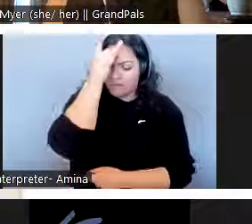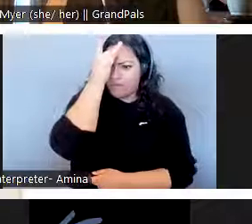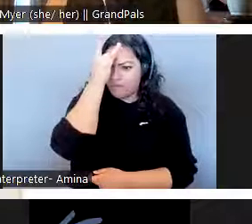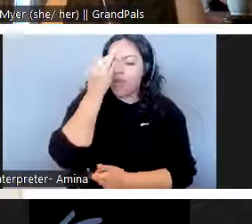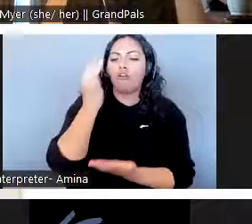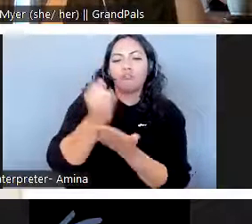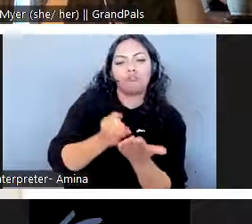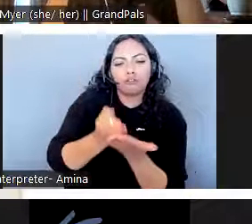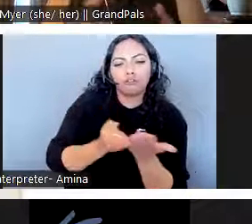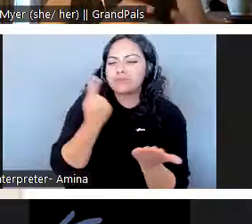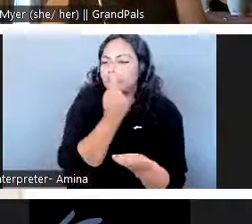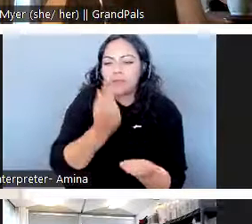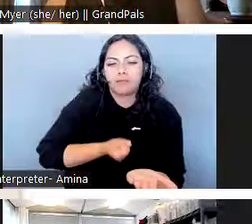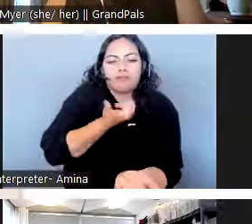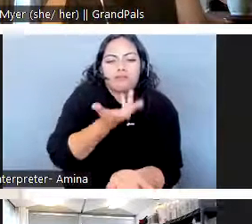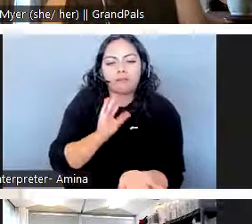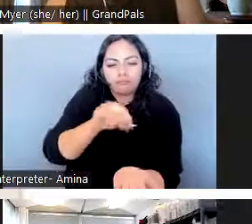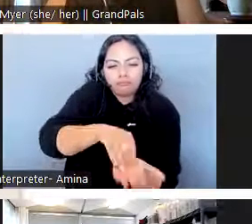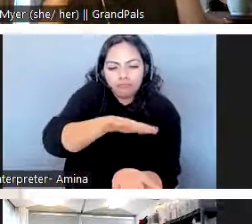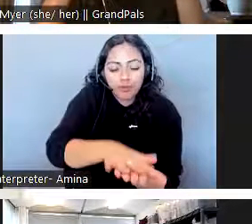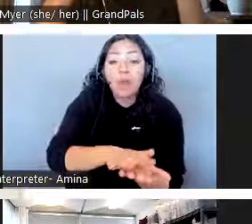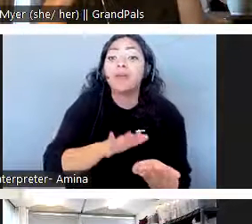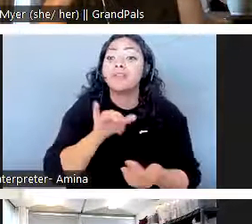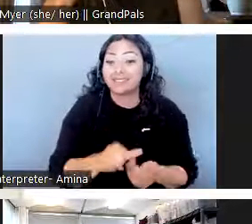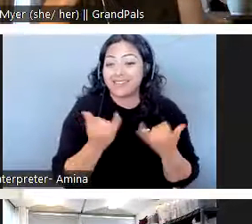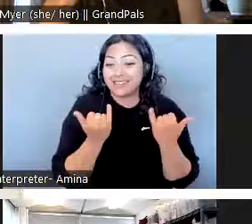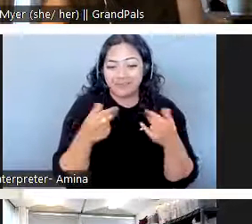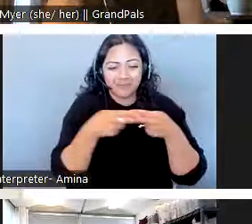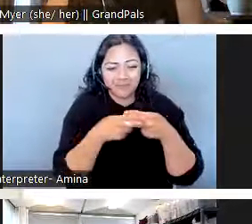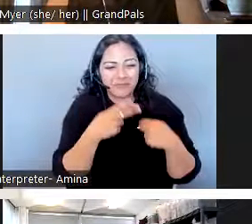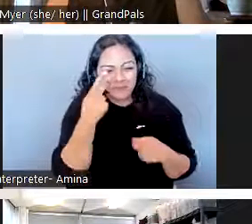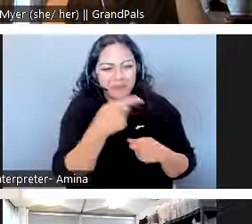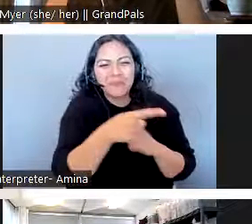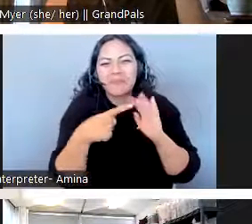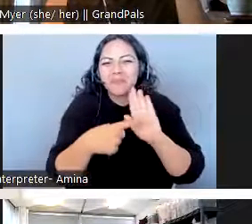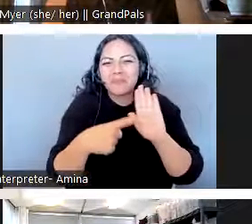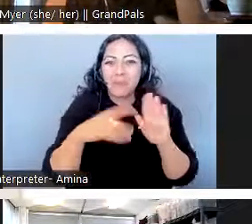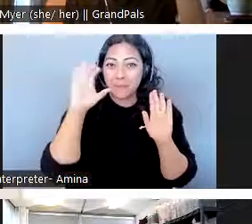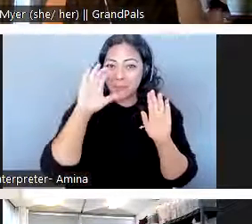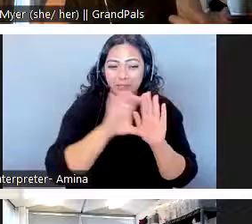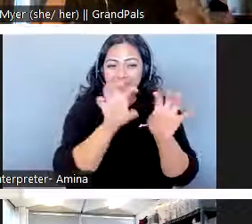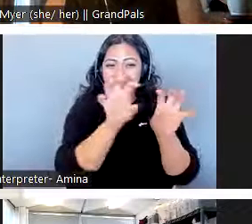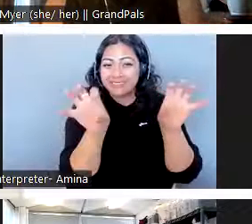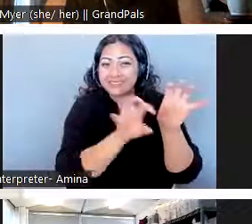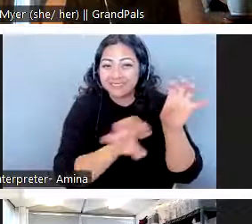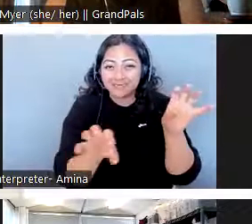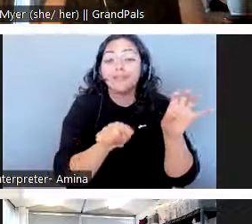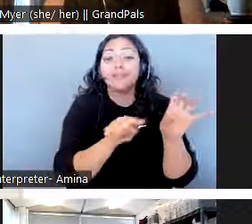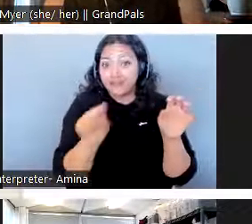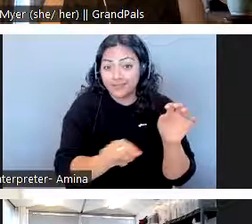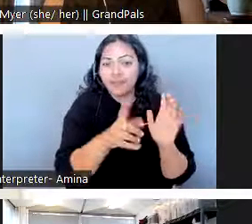little example here. All the images that you see on the screen are